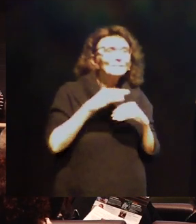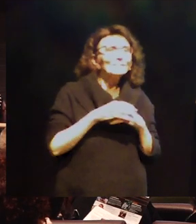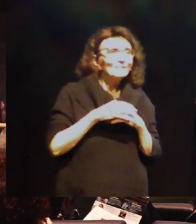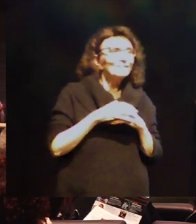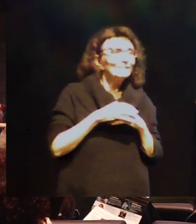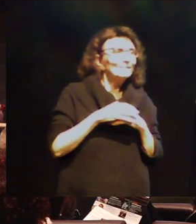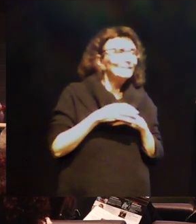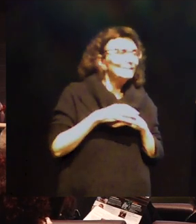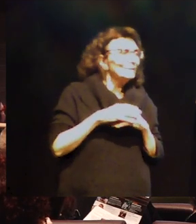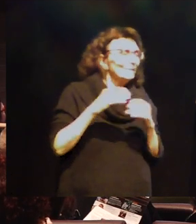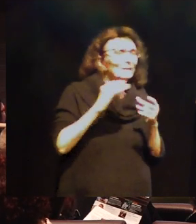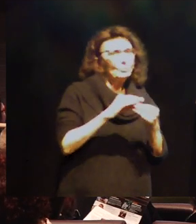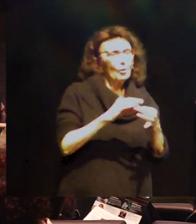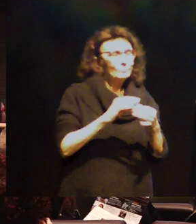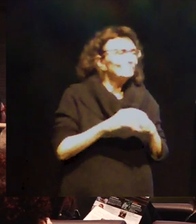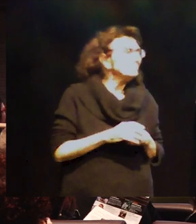they have memories they could share about it.